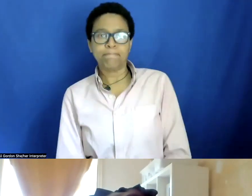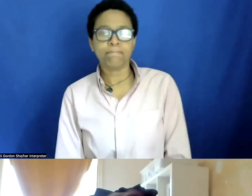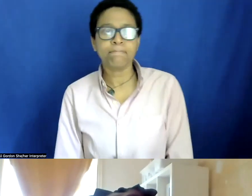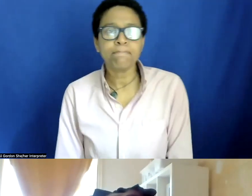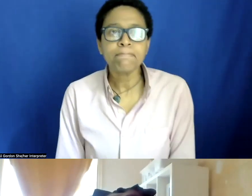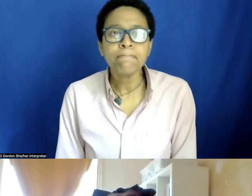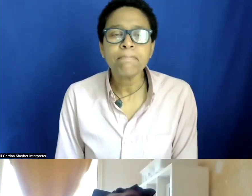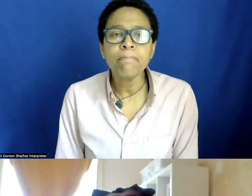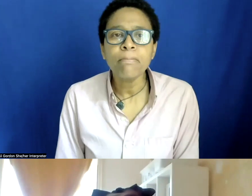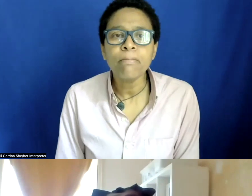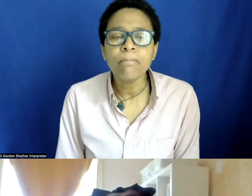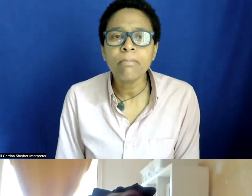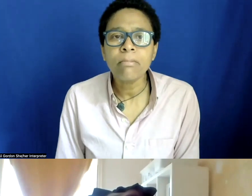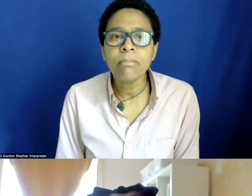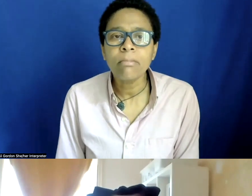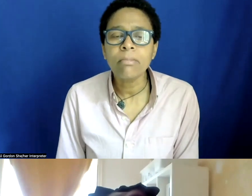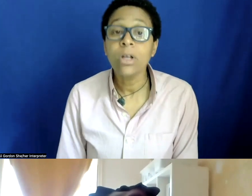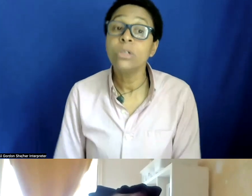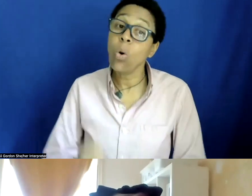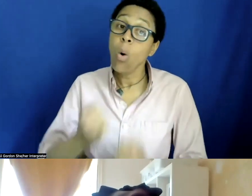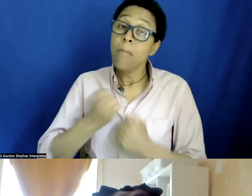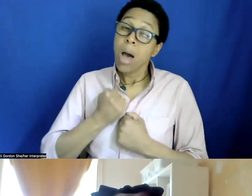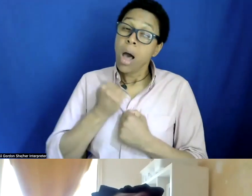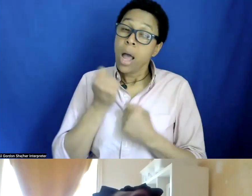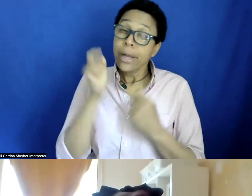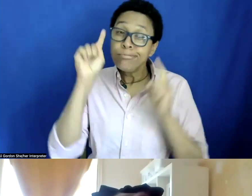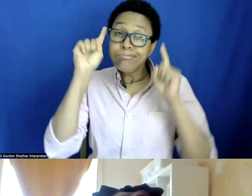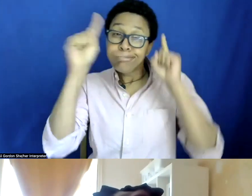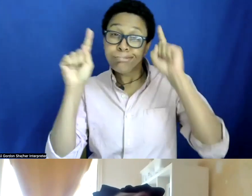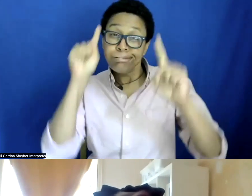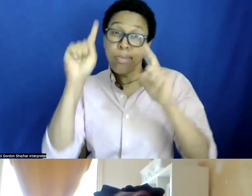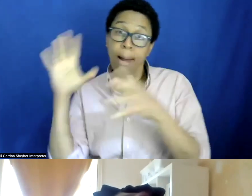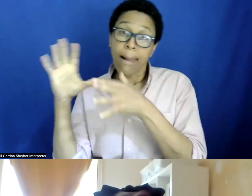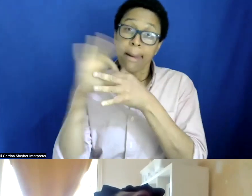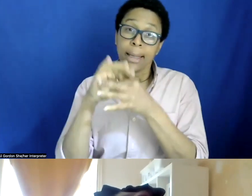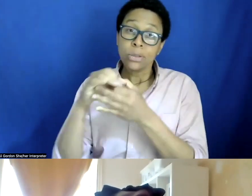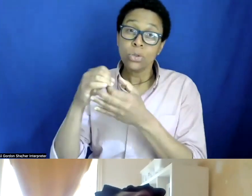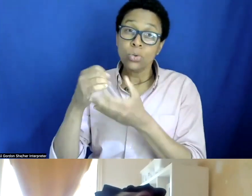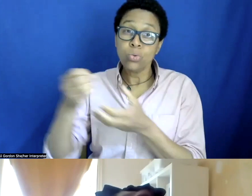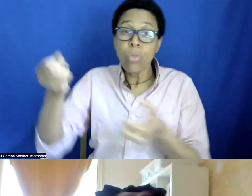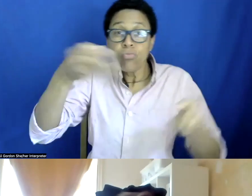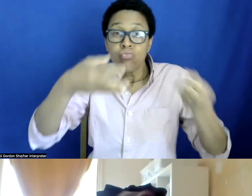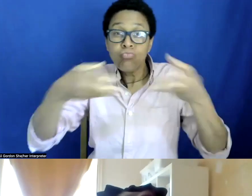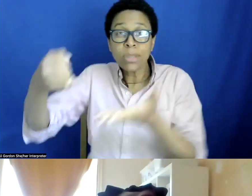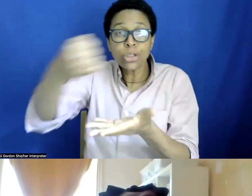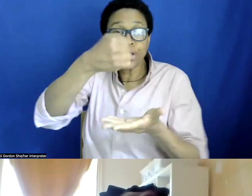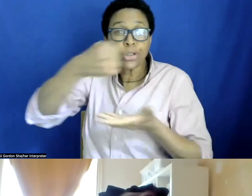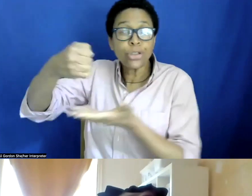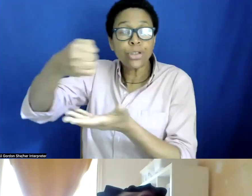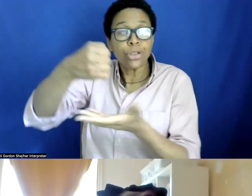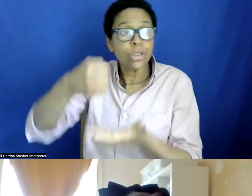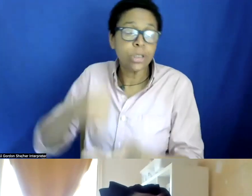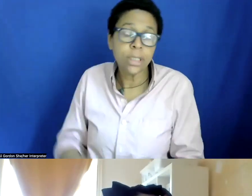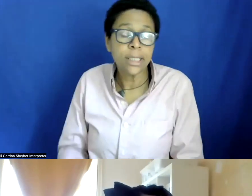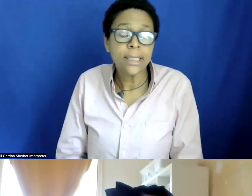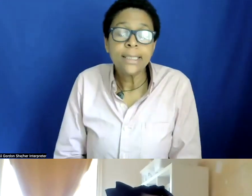So yeah, awesome. This was just my bin bag of art flying around. Yeah, no, definitely stuff.